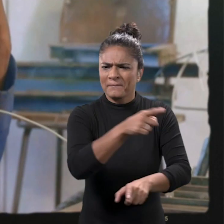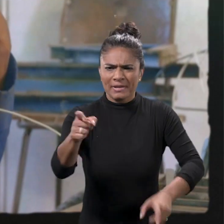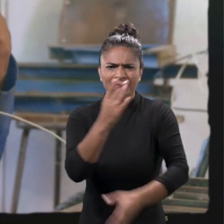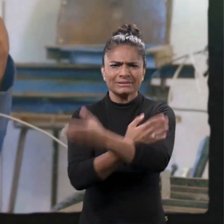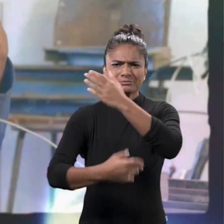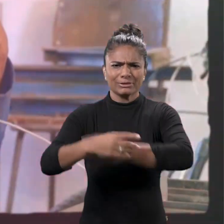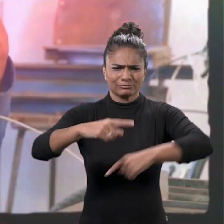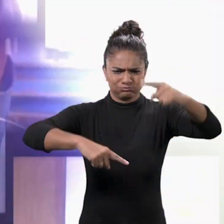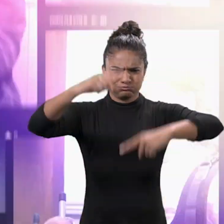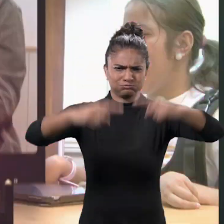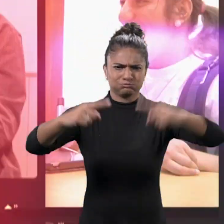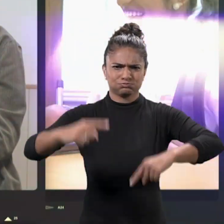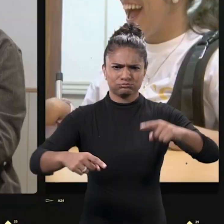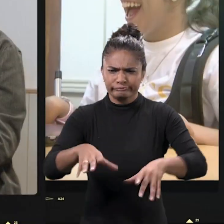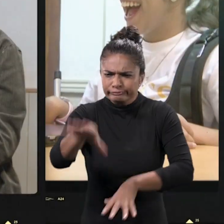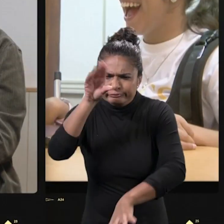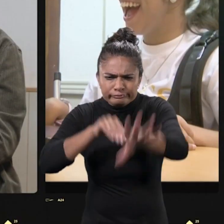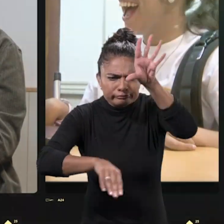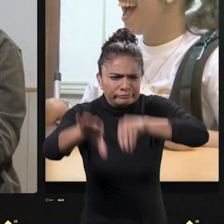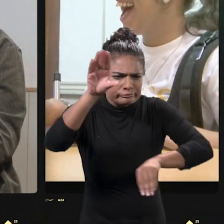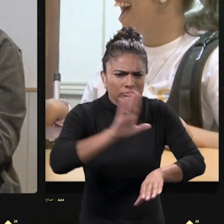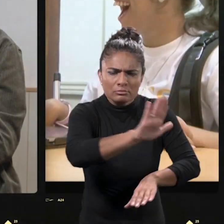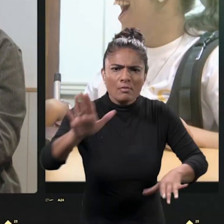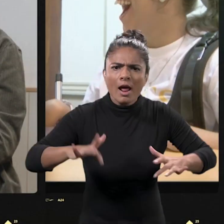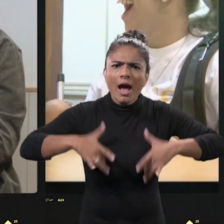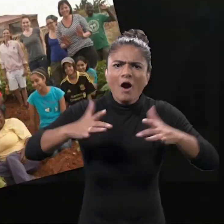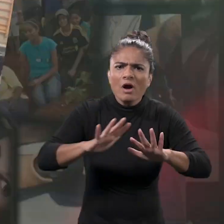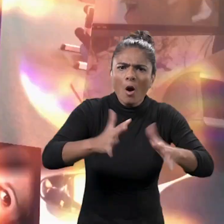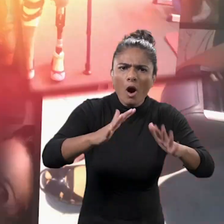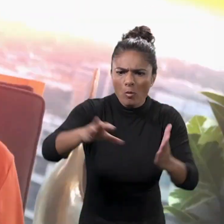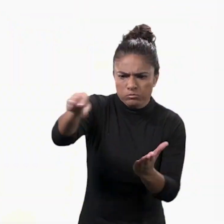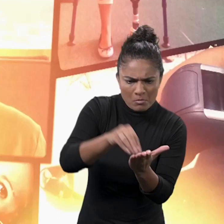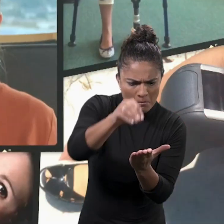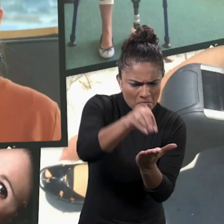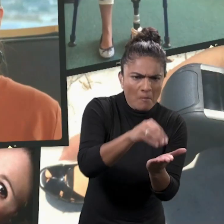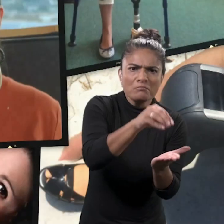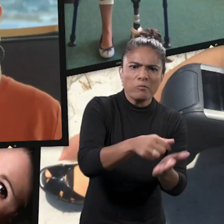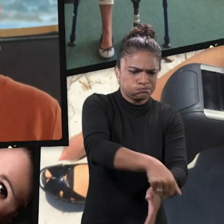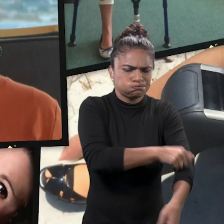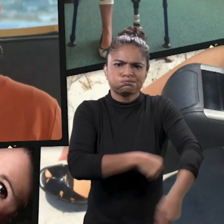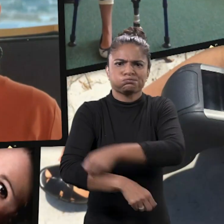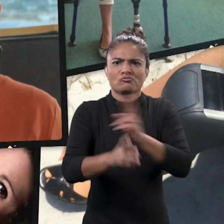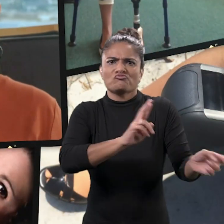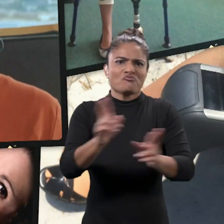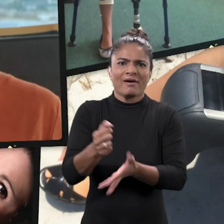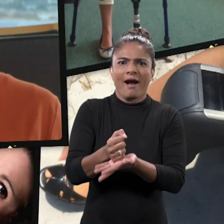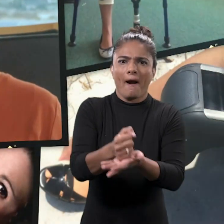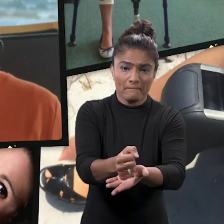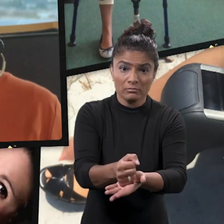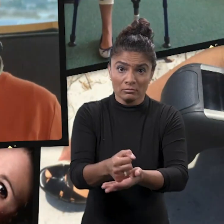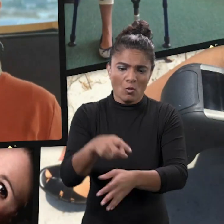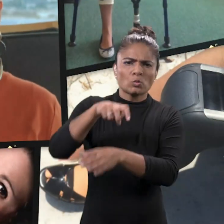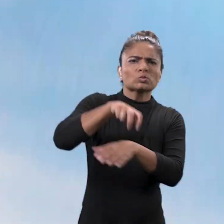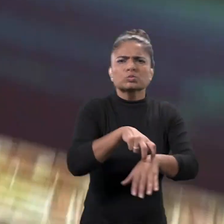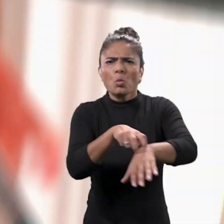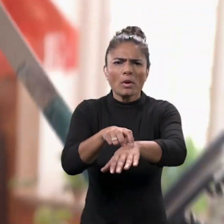with disabilities, taking you on a journey with valuable life lessons and intriguing personalities, leaving you ready for action. Activated